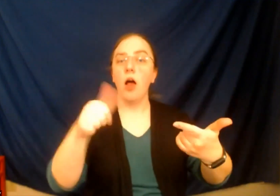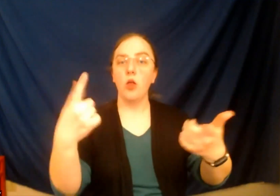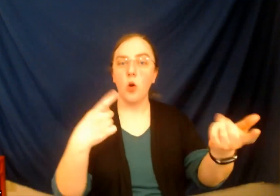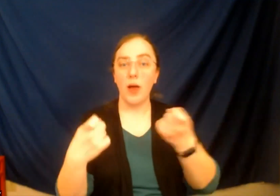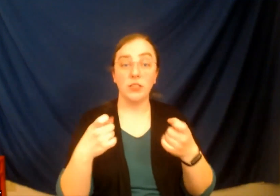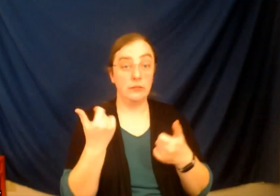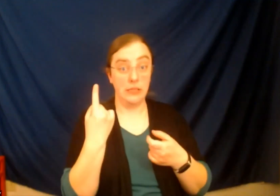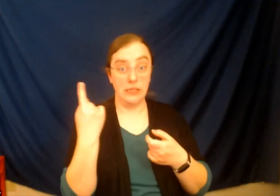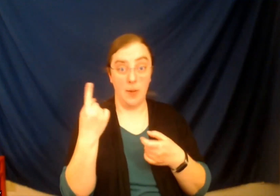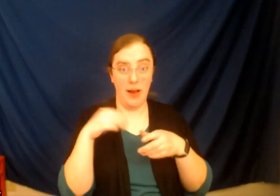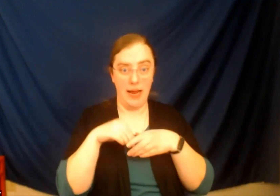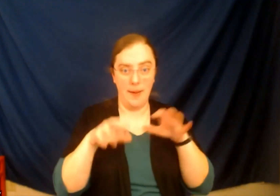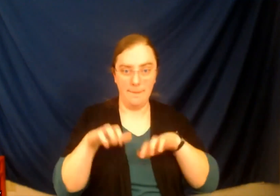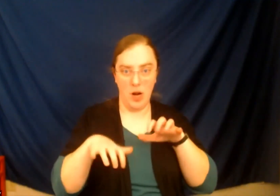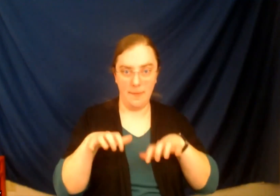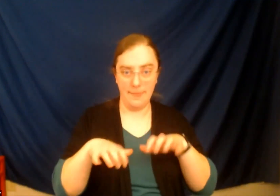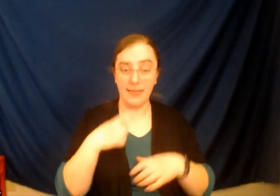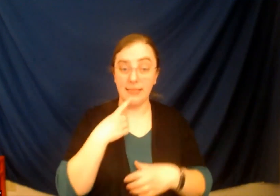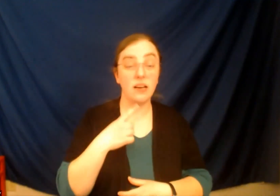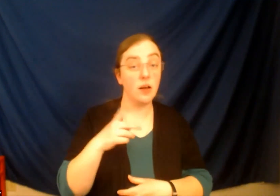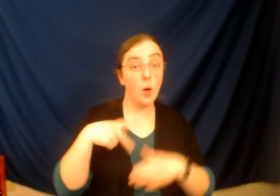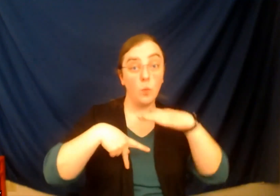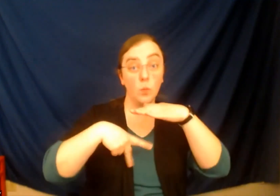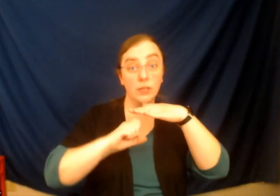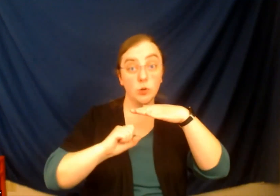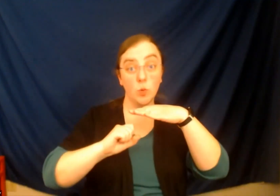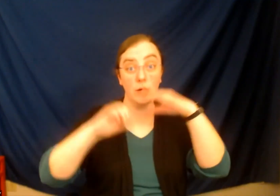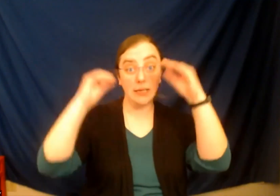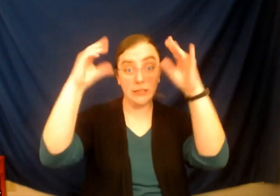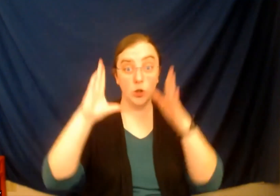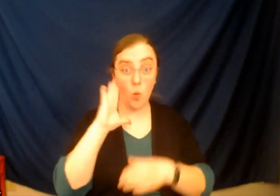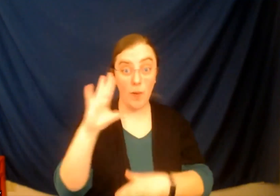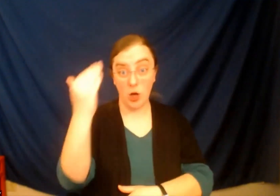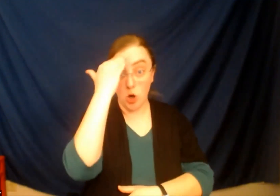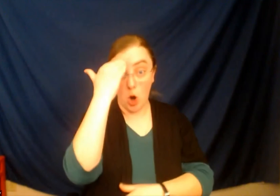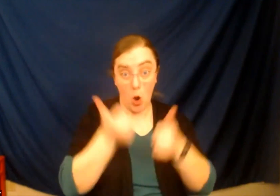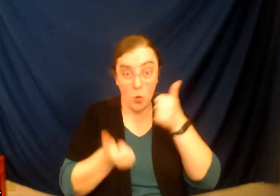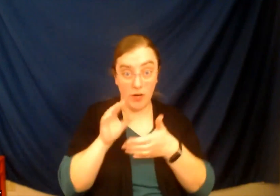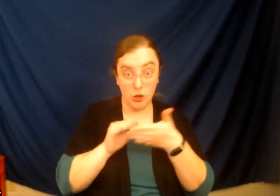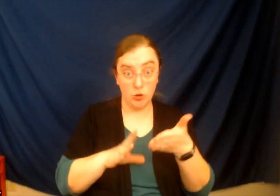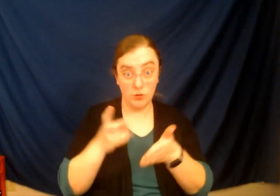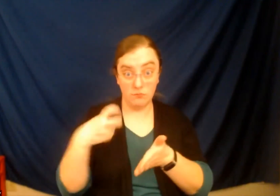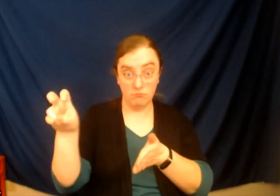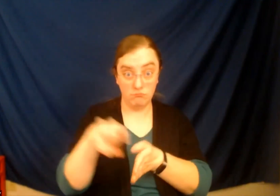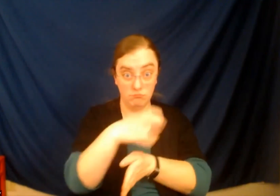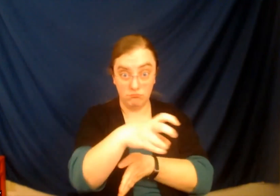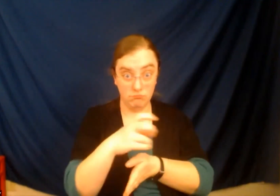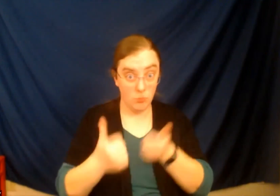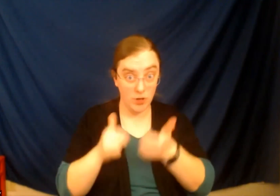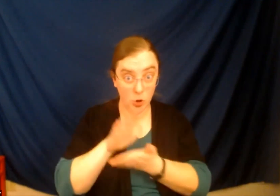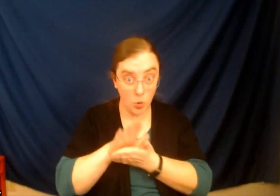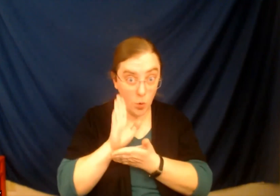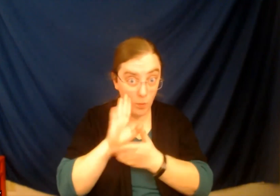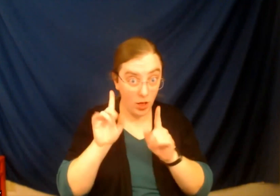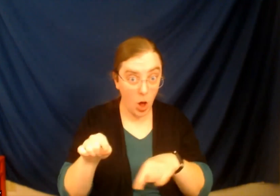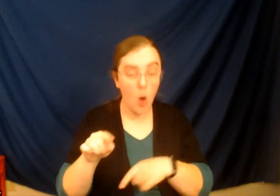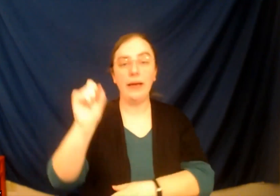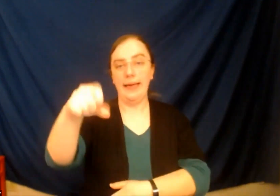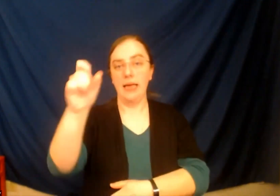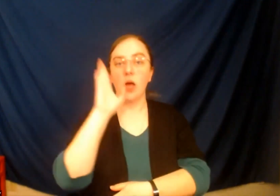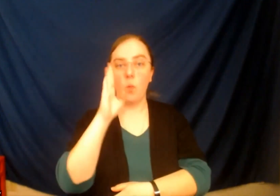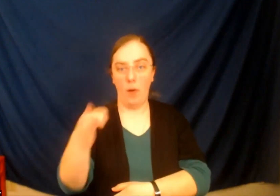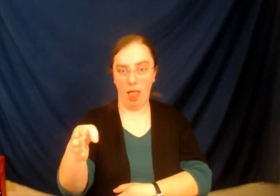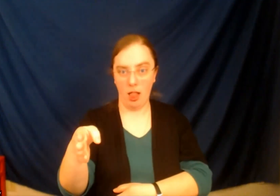the preschool teachers know which school your child is enrolled for developmental kindergarten? Yes, they will. They'll